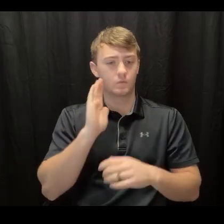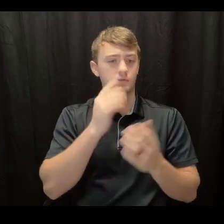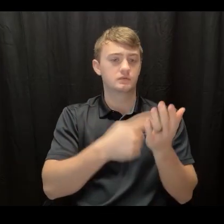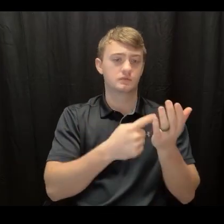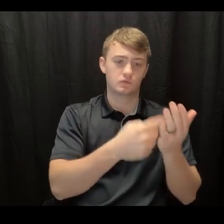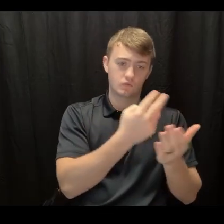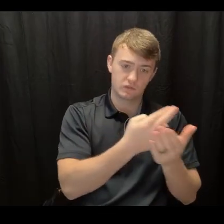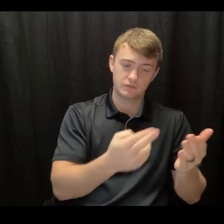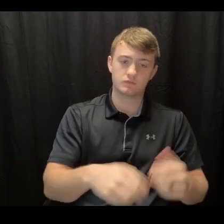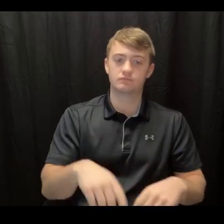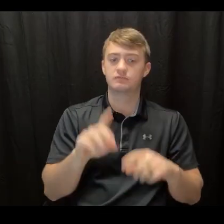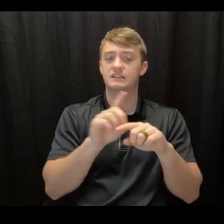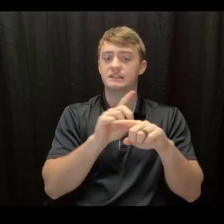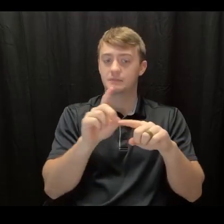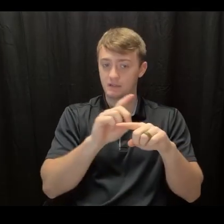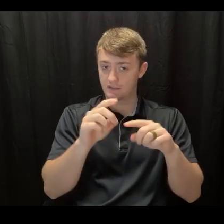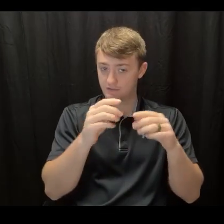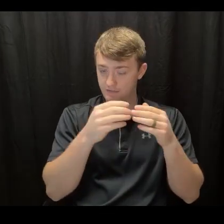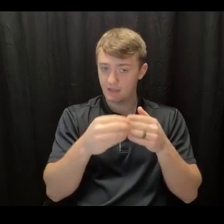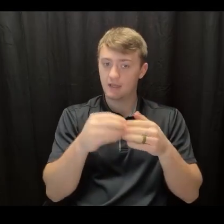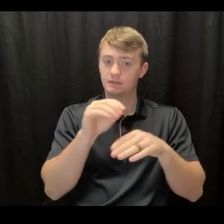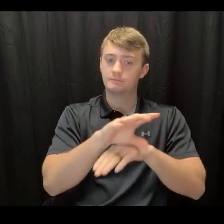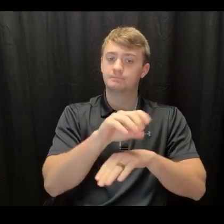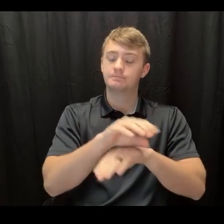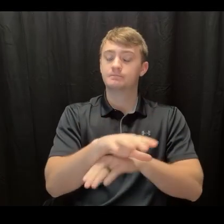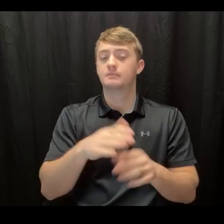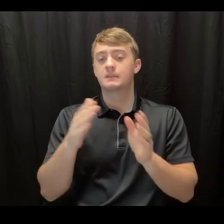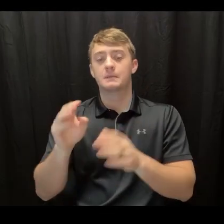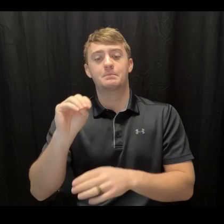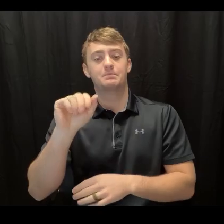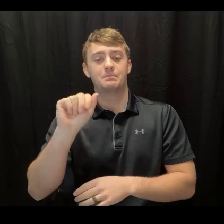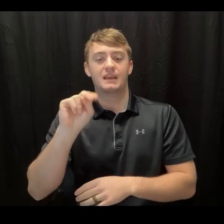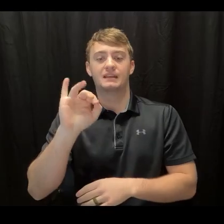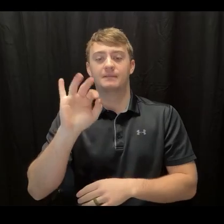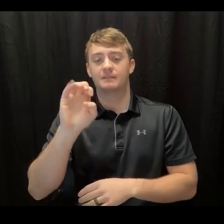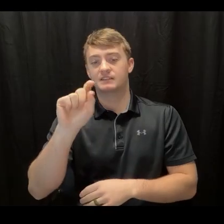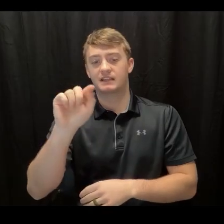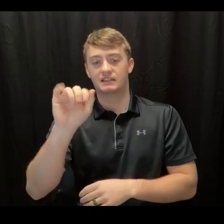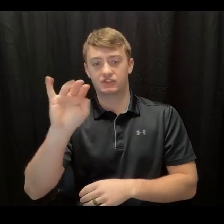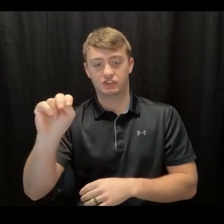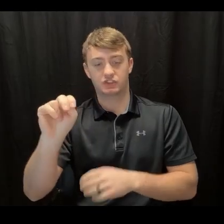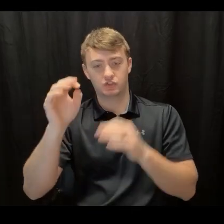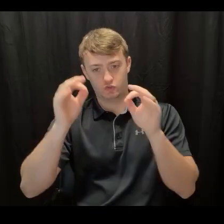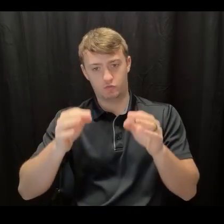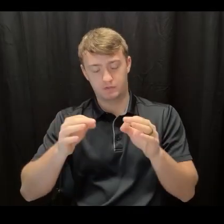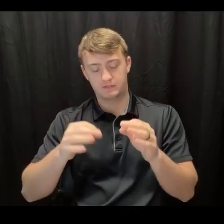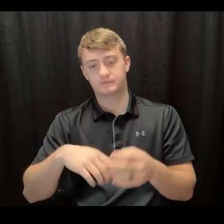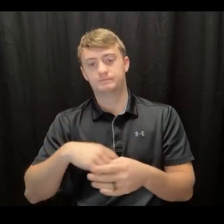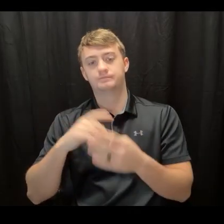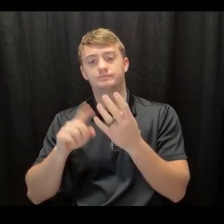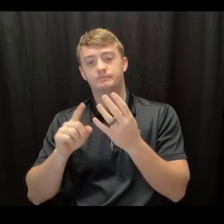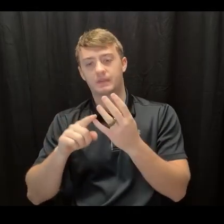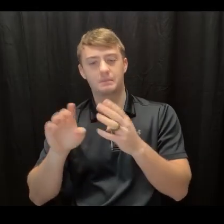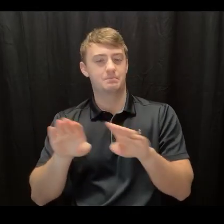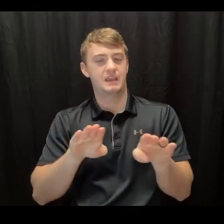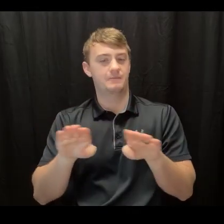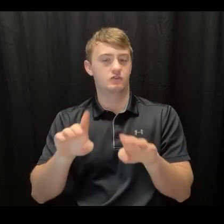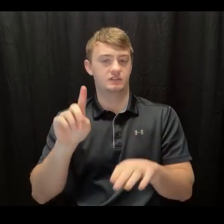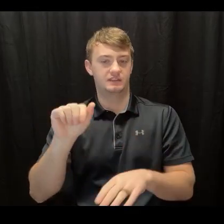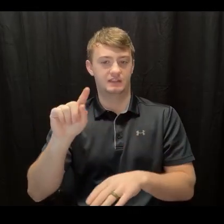about some resources, some discipline guidance. We'll talk about manifestation determinations, and we will also talk